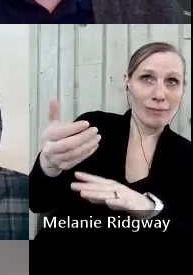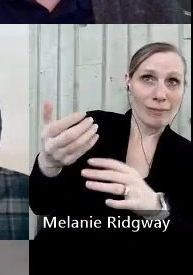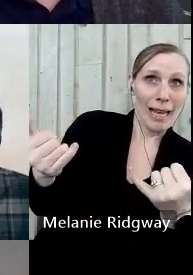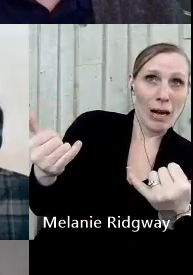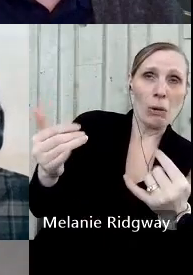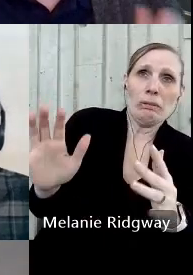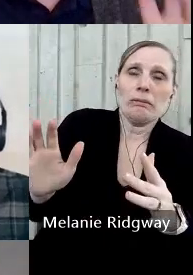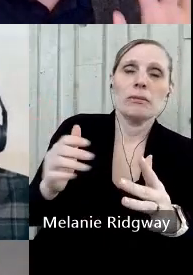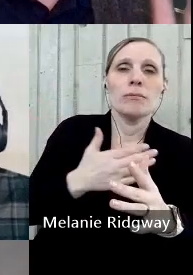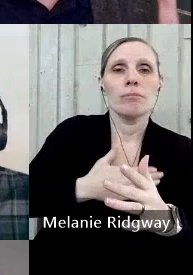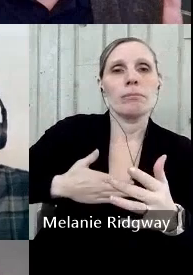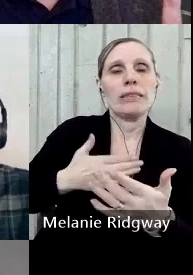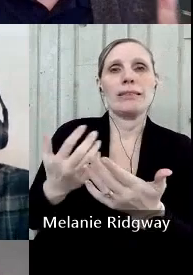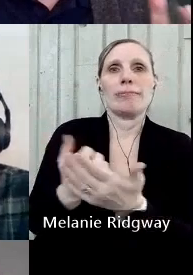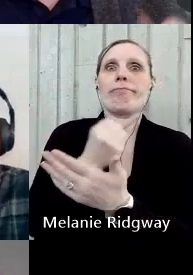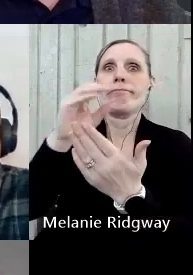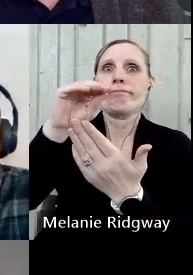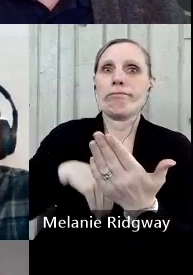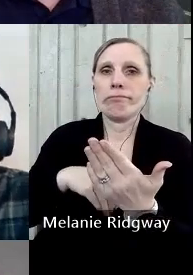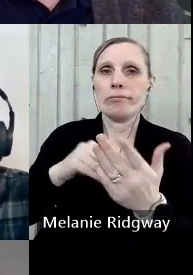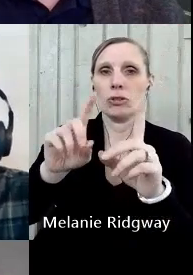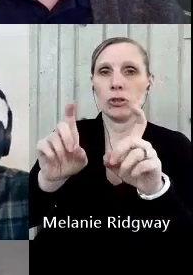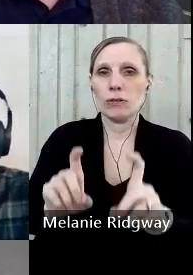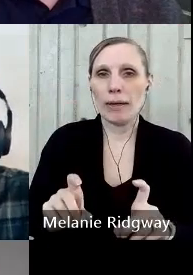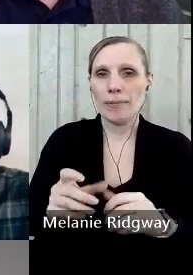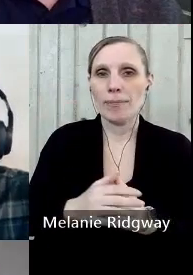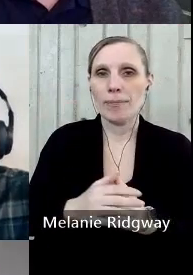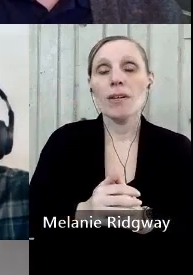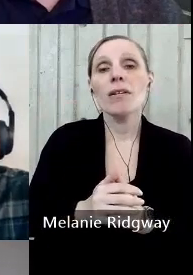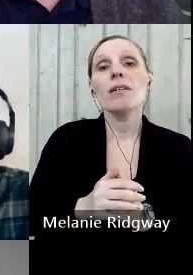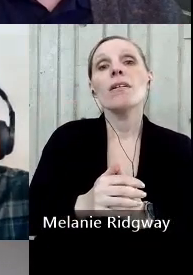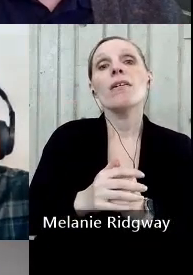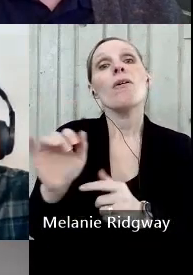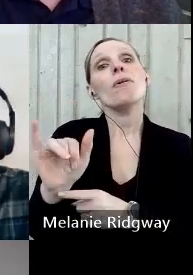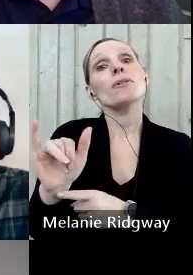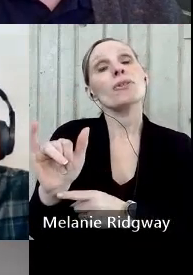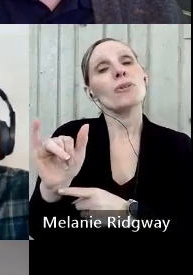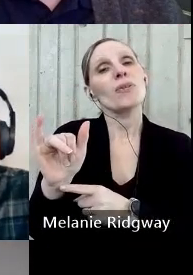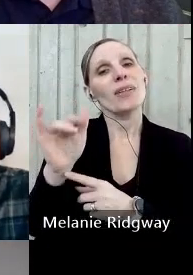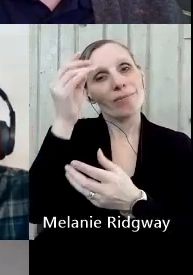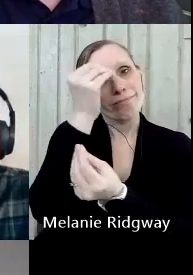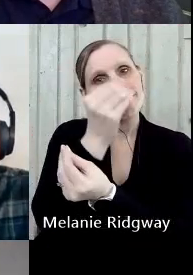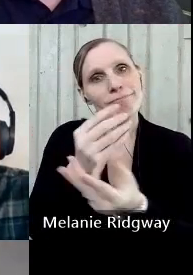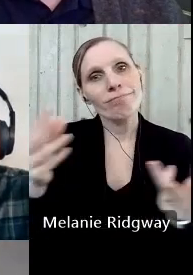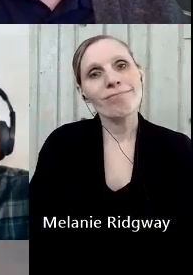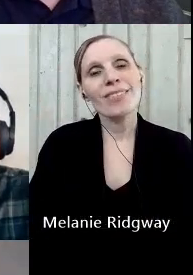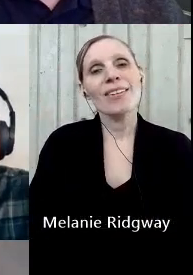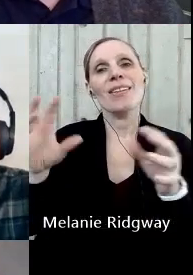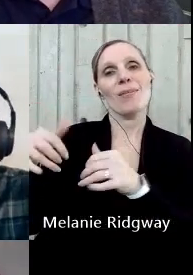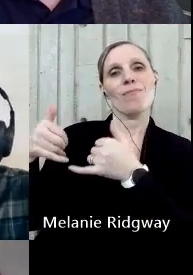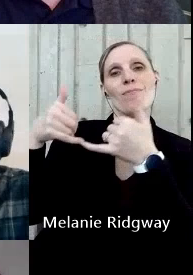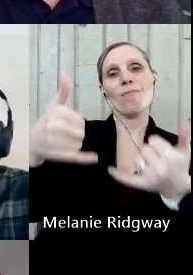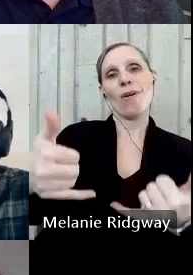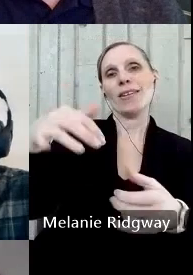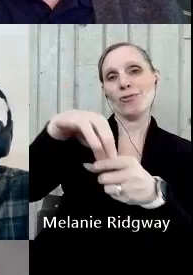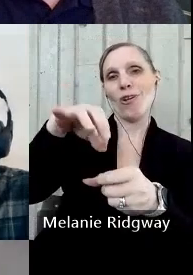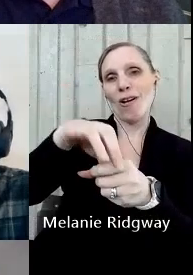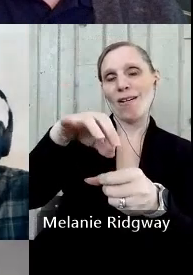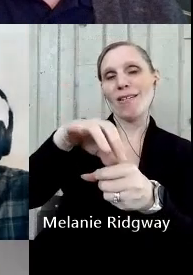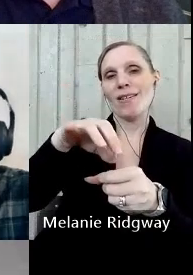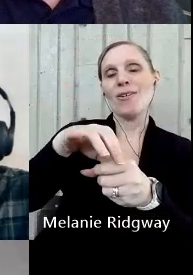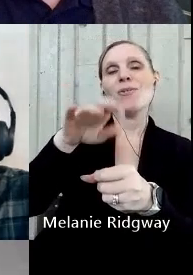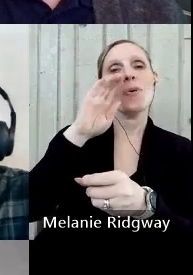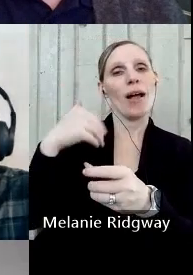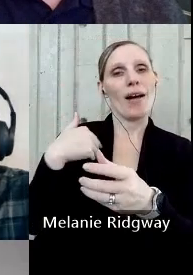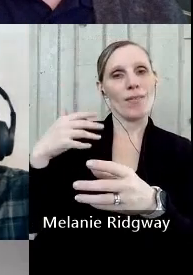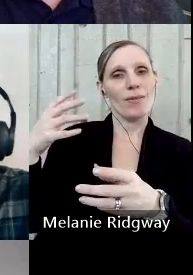question. The second thing we wanted to introduce is the prize draw. So it was mentioned in the chat earlier. So